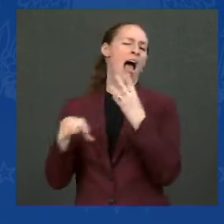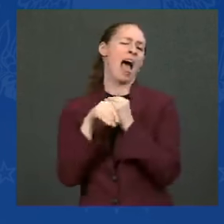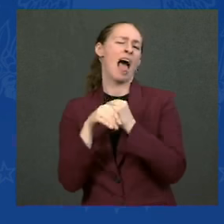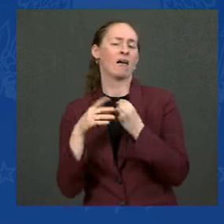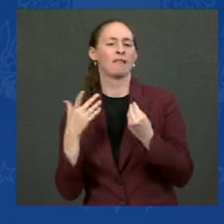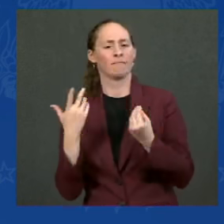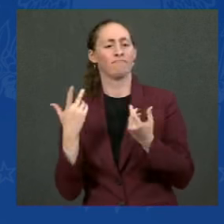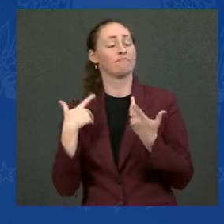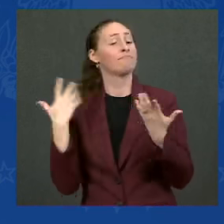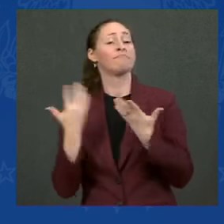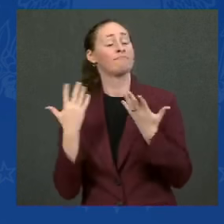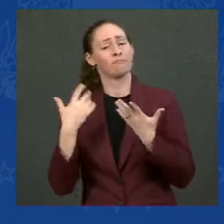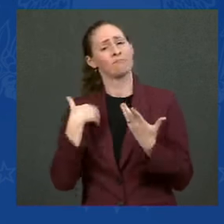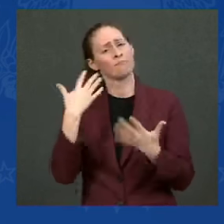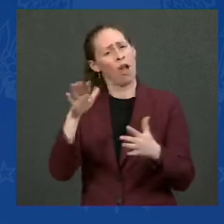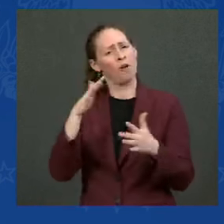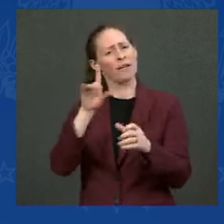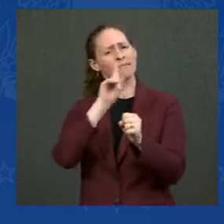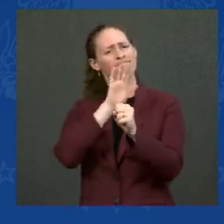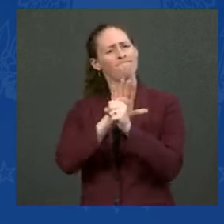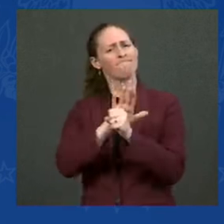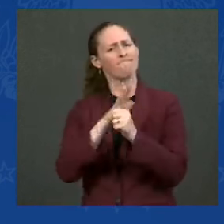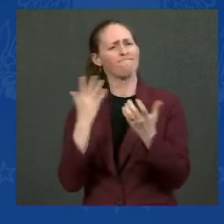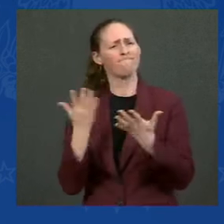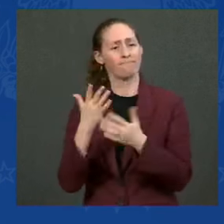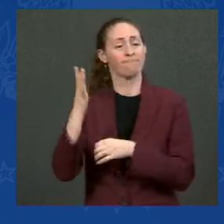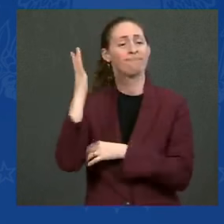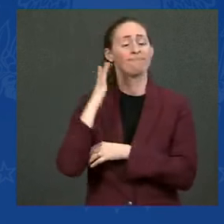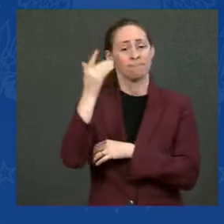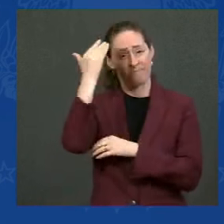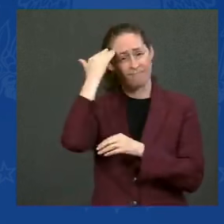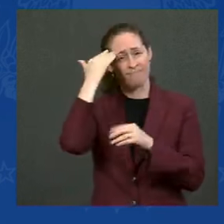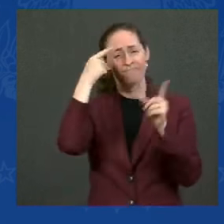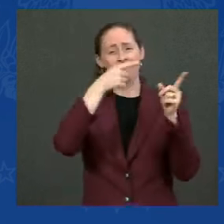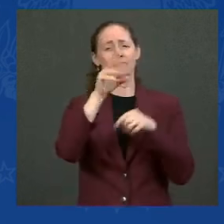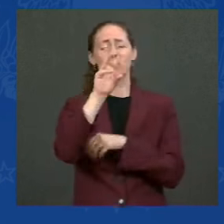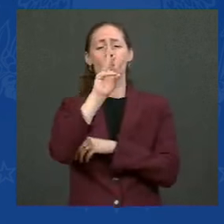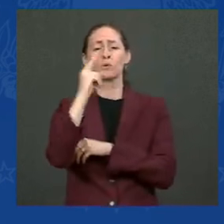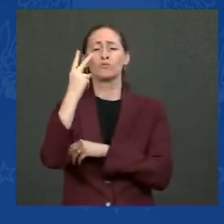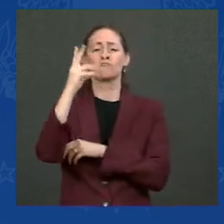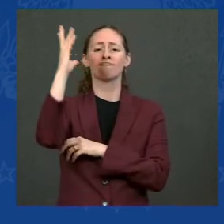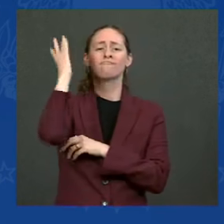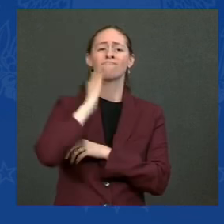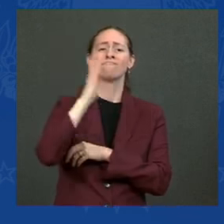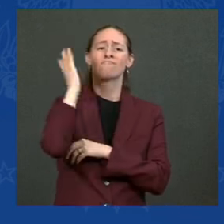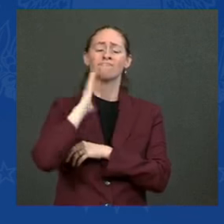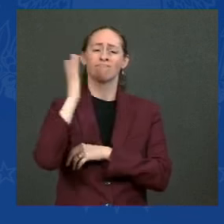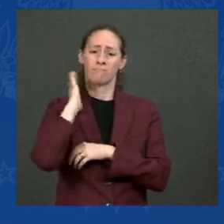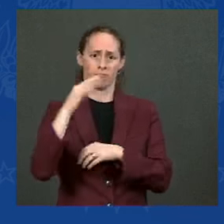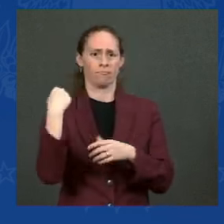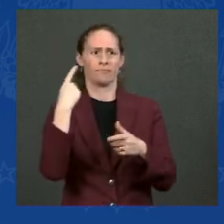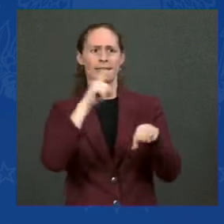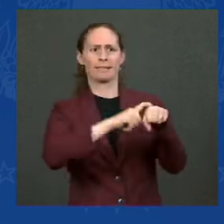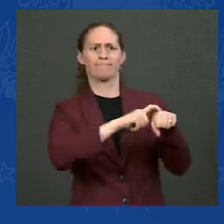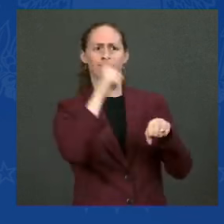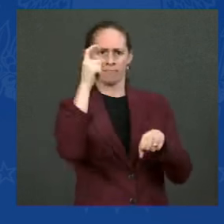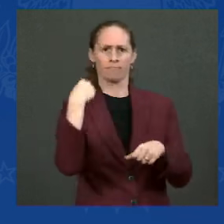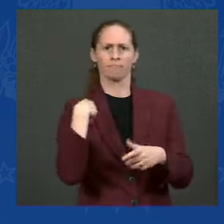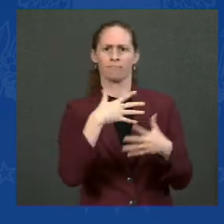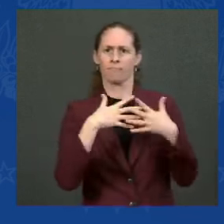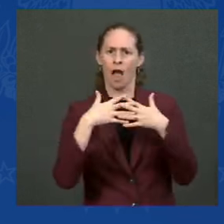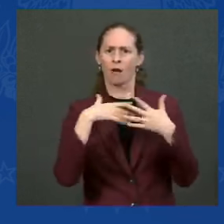commitment that just like World War II, we were the arsenal of democracy providing the means by which the Allies could fight and win the